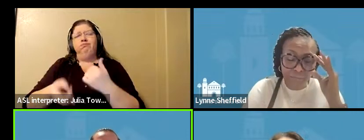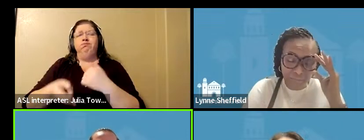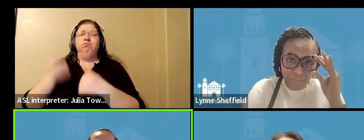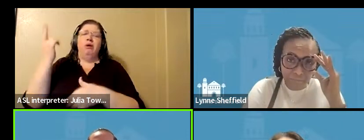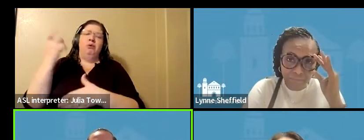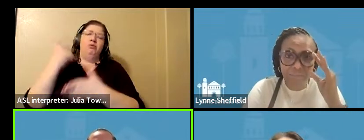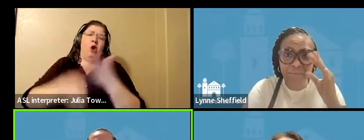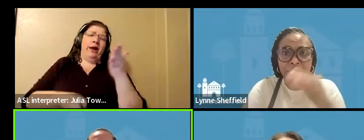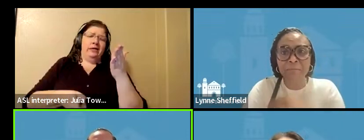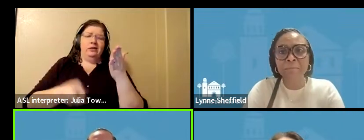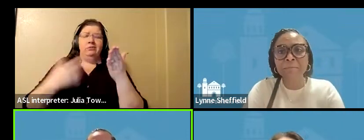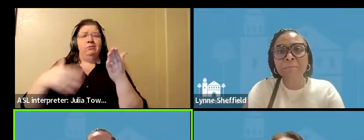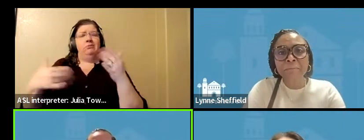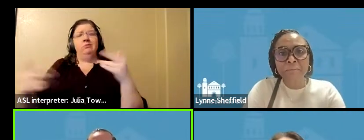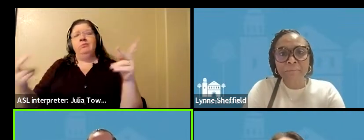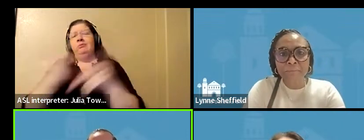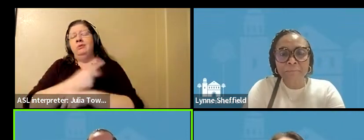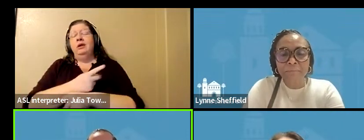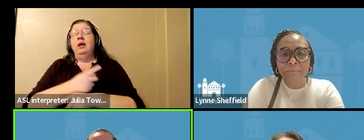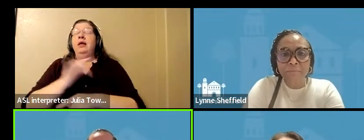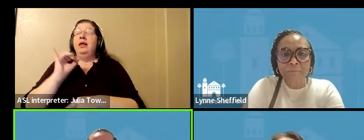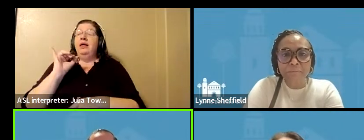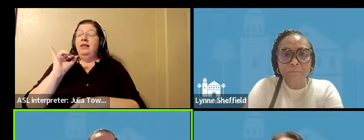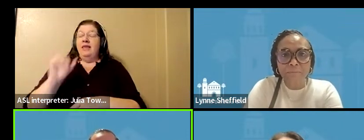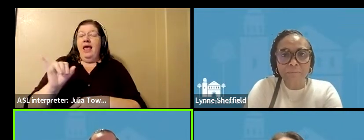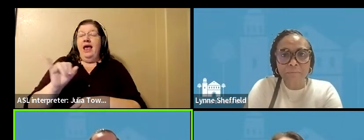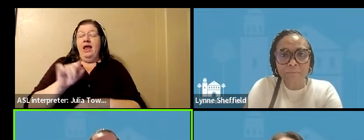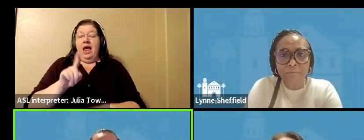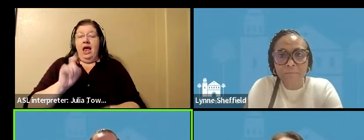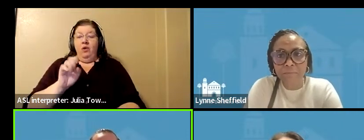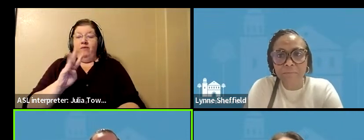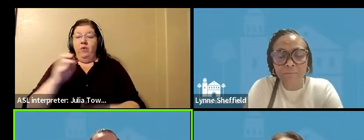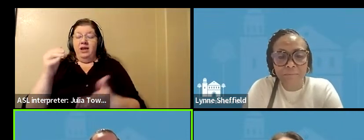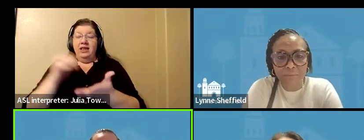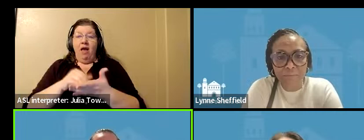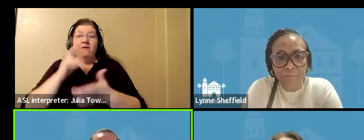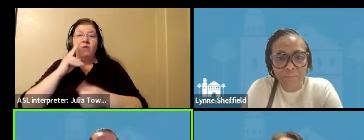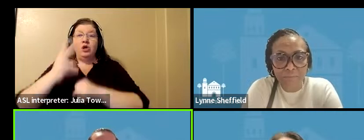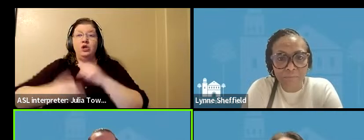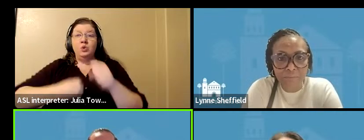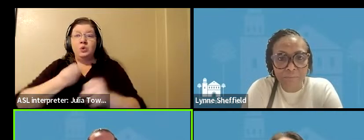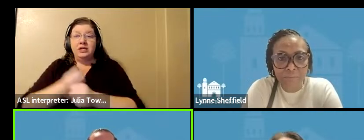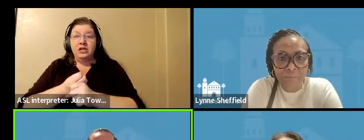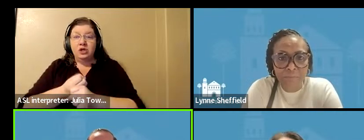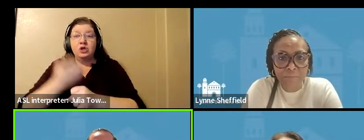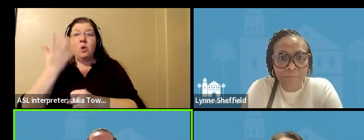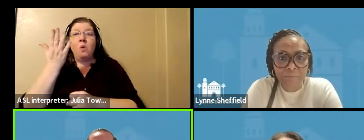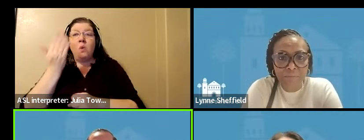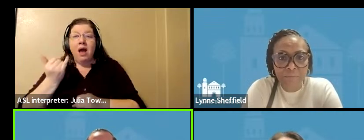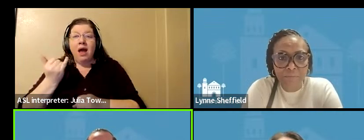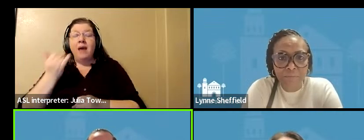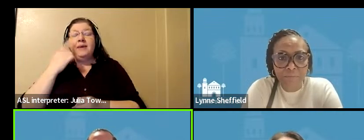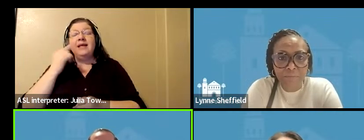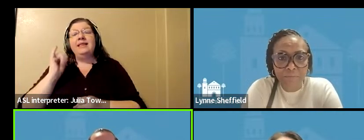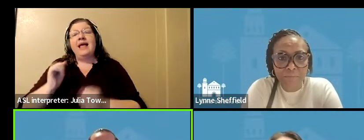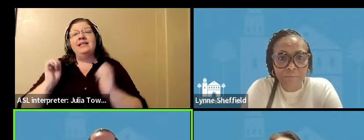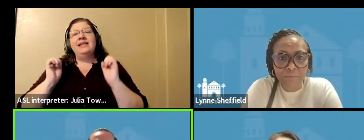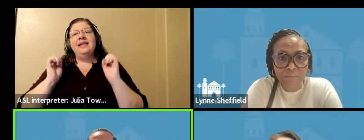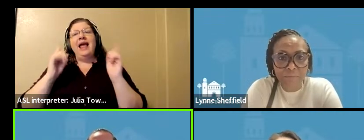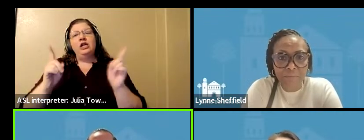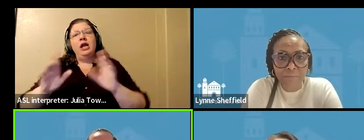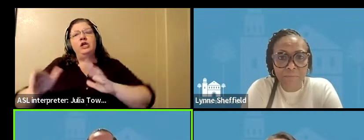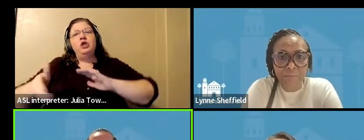price. We got that $140,000 for 2 years because it's an educational